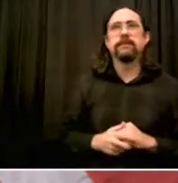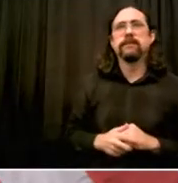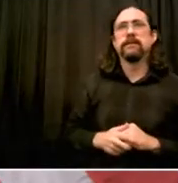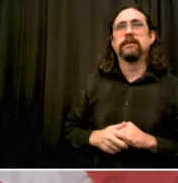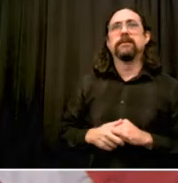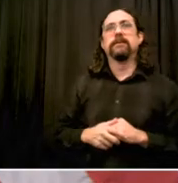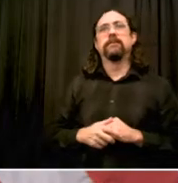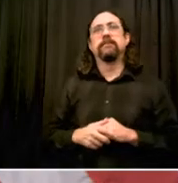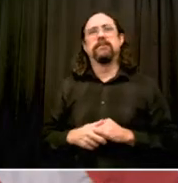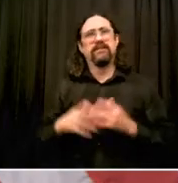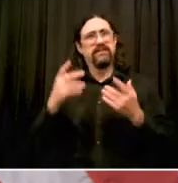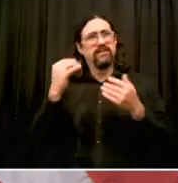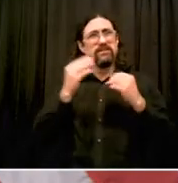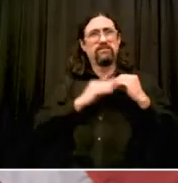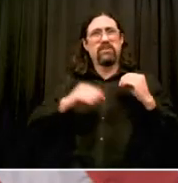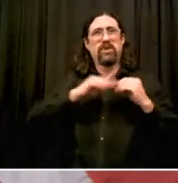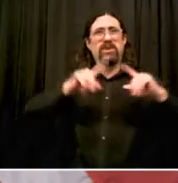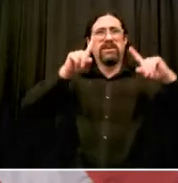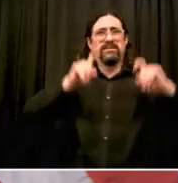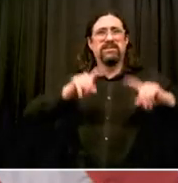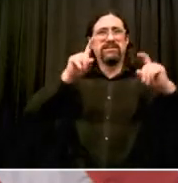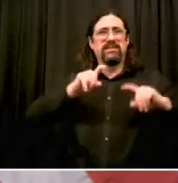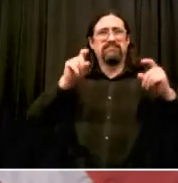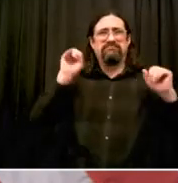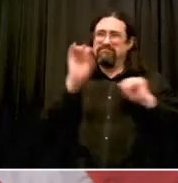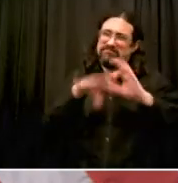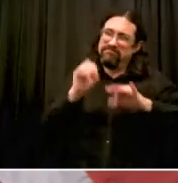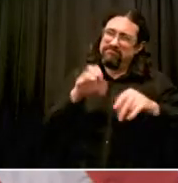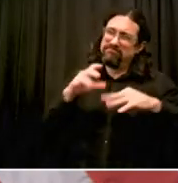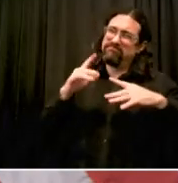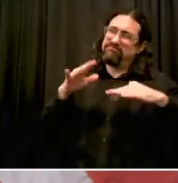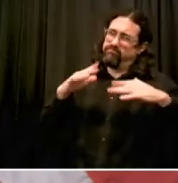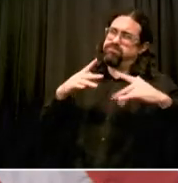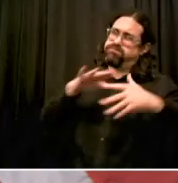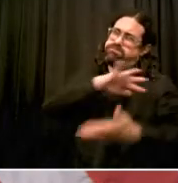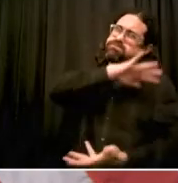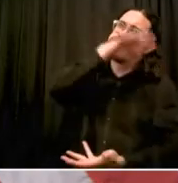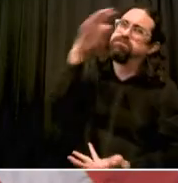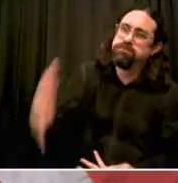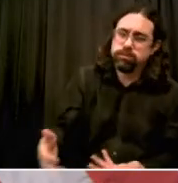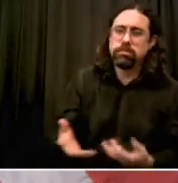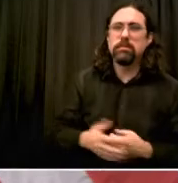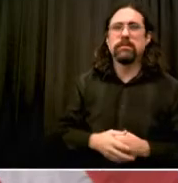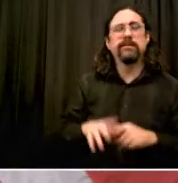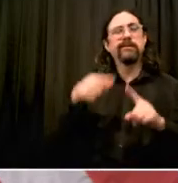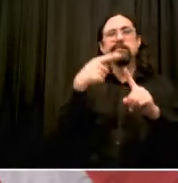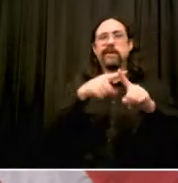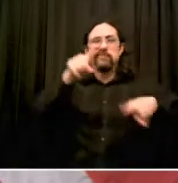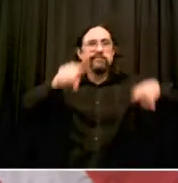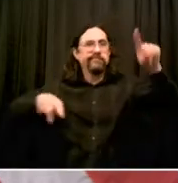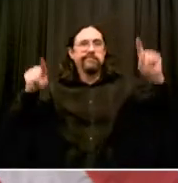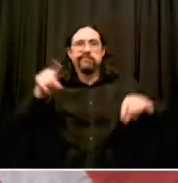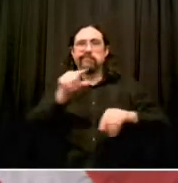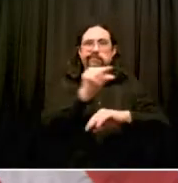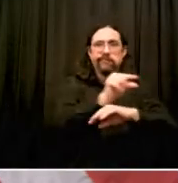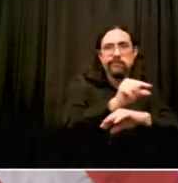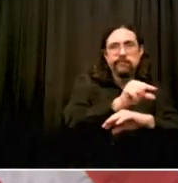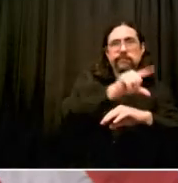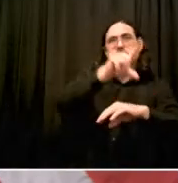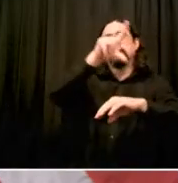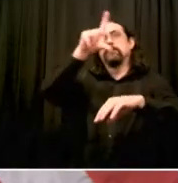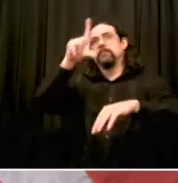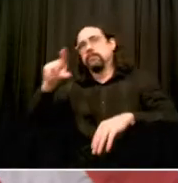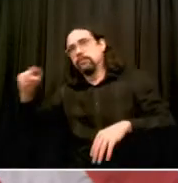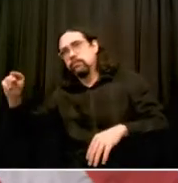point, there are still some labs that are not yet using pooling where their turnaround times are much higher. They do plan to start